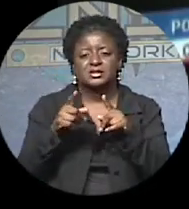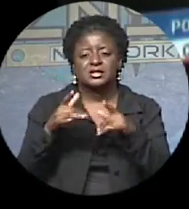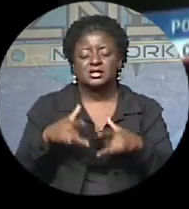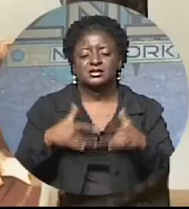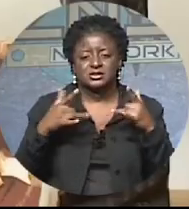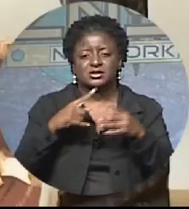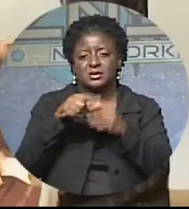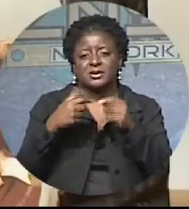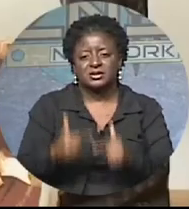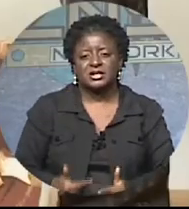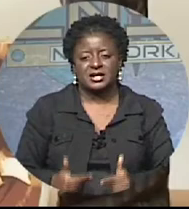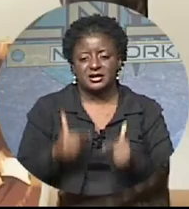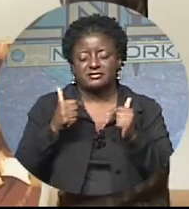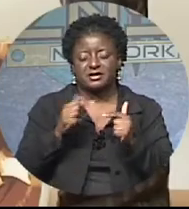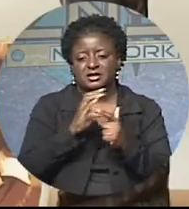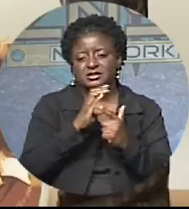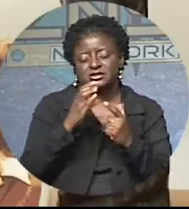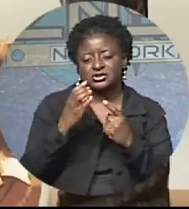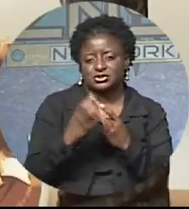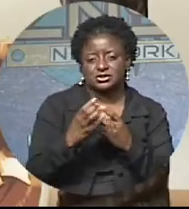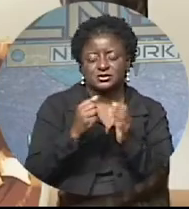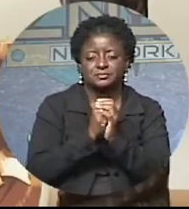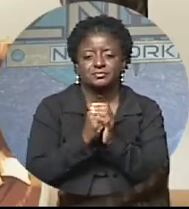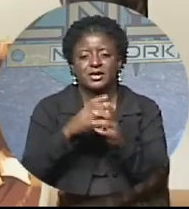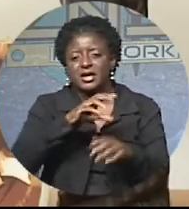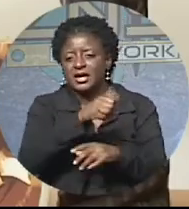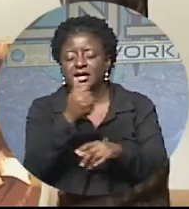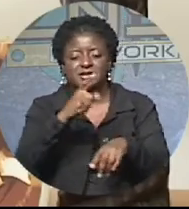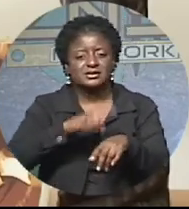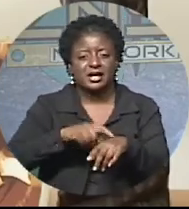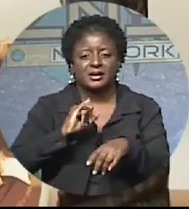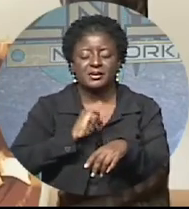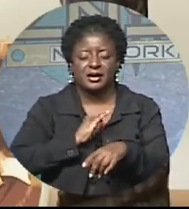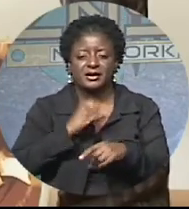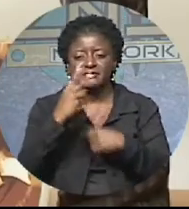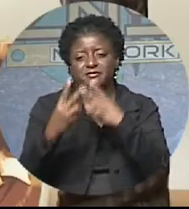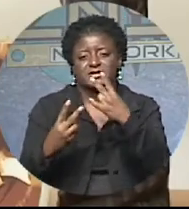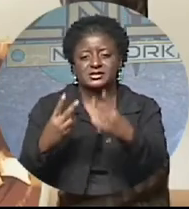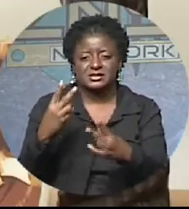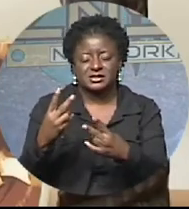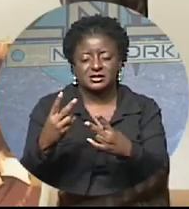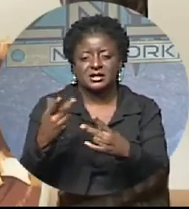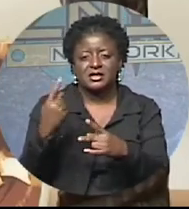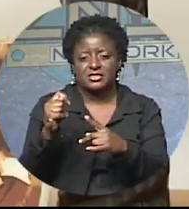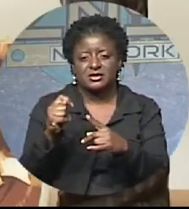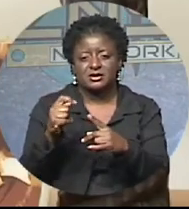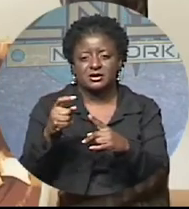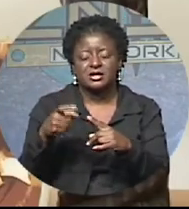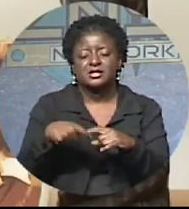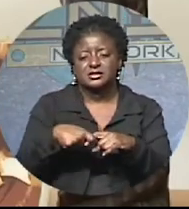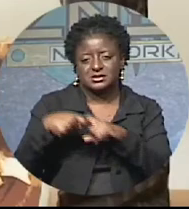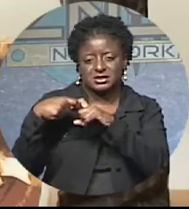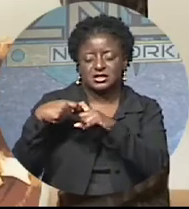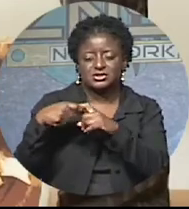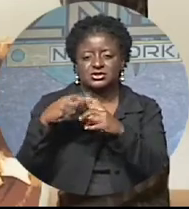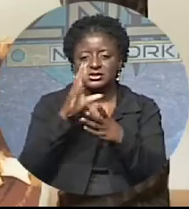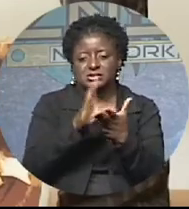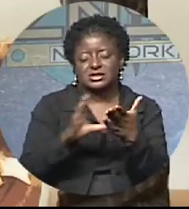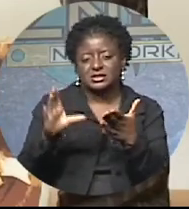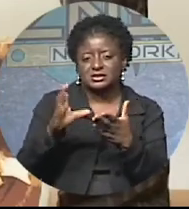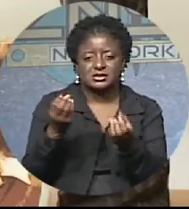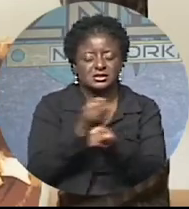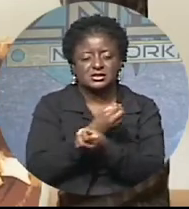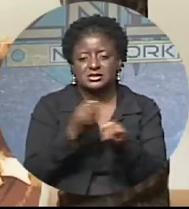any abuse. Every time that I've been visited the detention center, none of the detained, of the Cuban detainees, they have shown